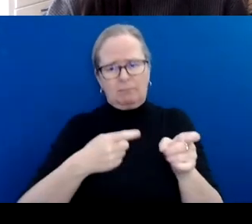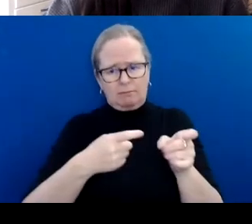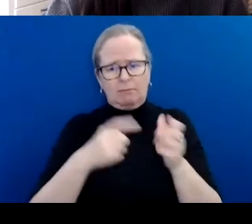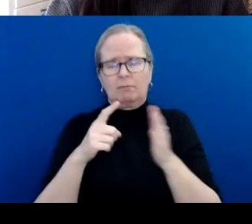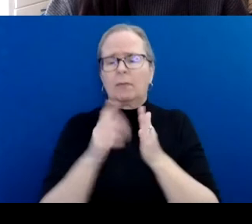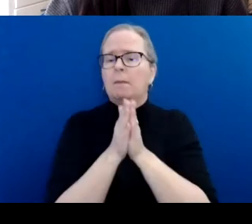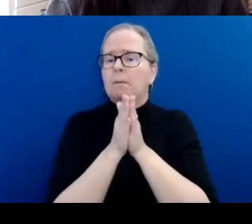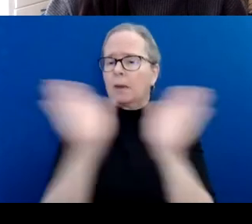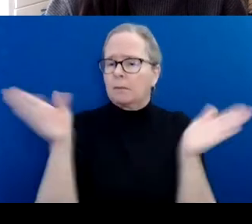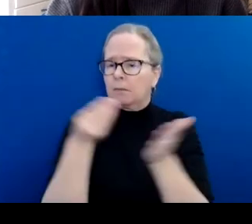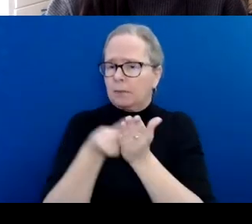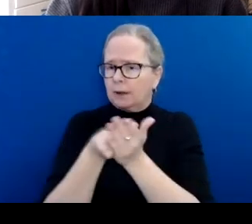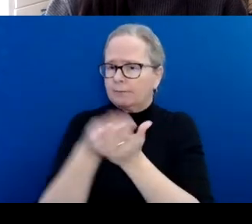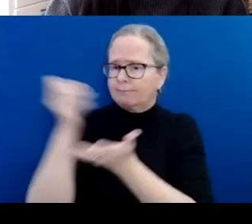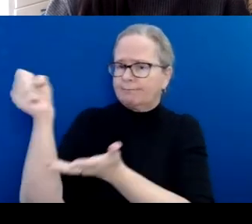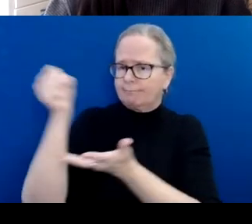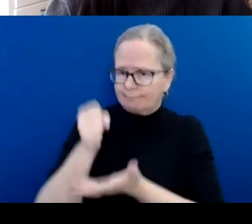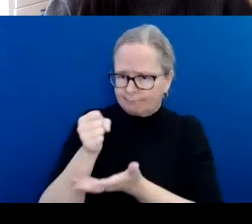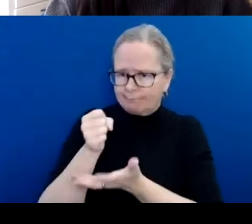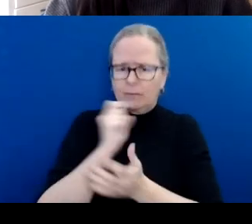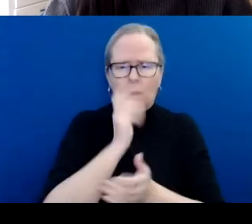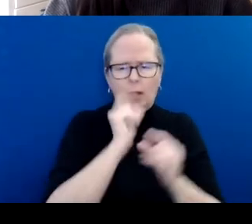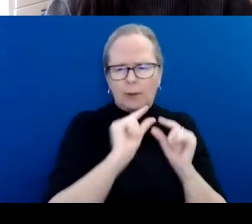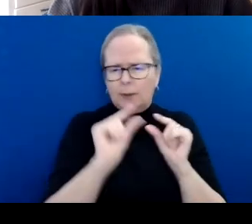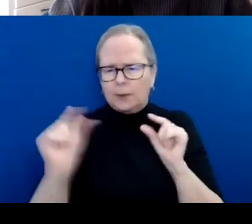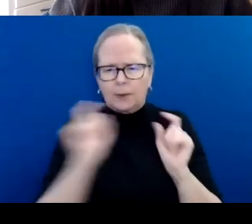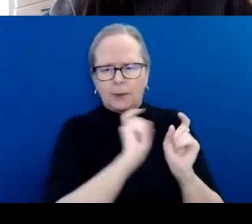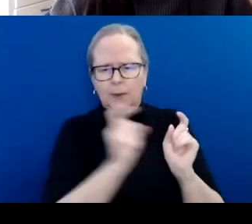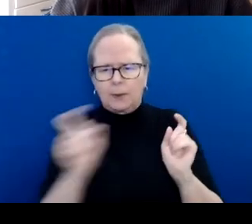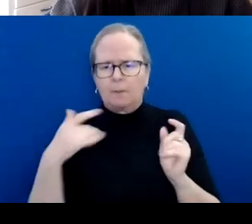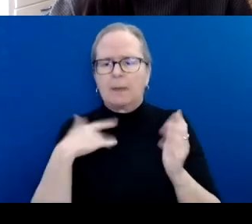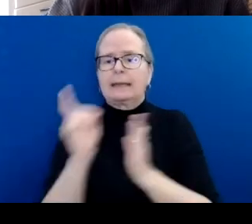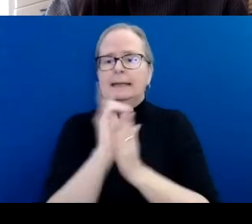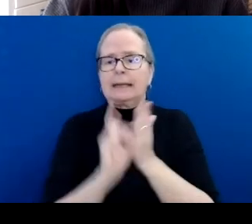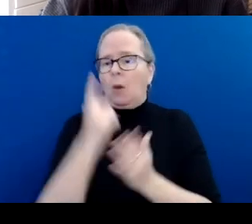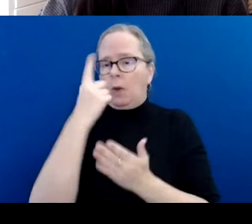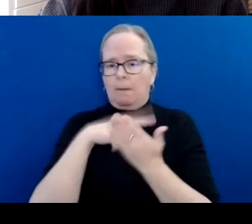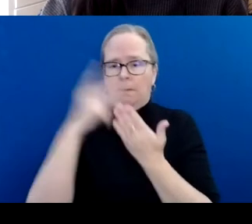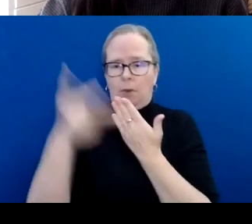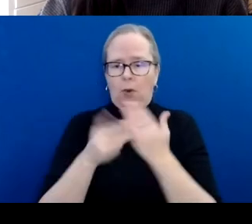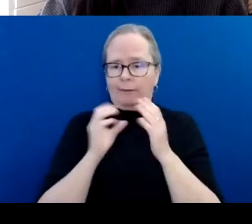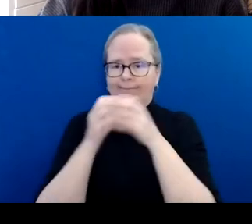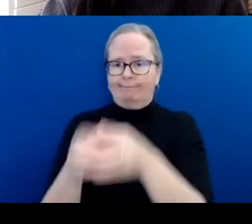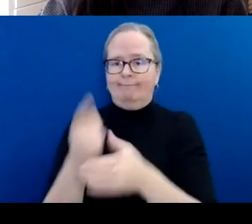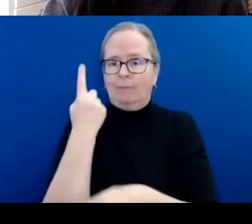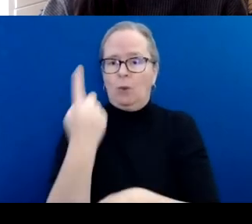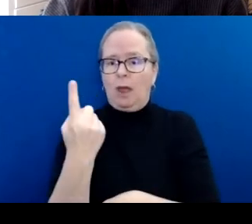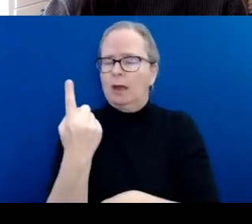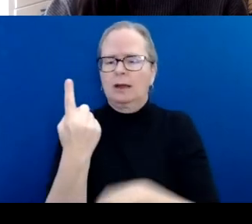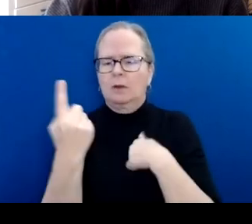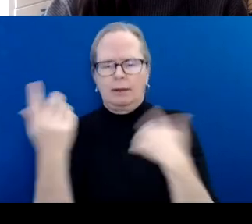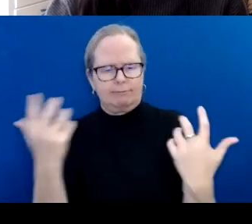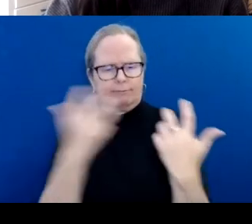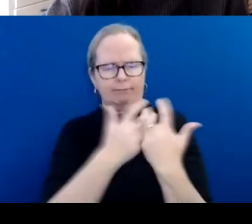-size-fits-all way. Meaning that they're designed for the dominant culture and are rooted in colonial Western